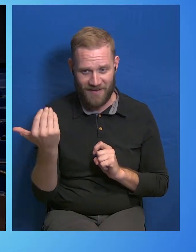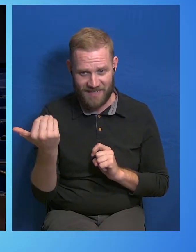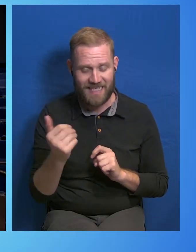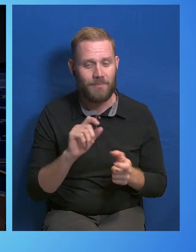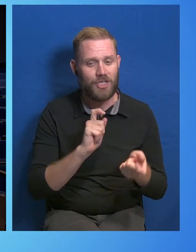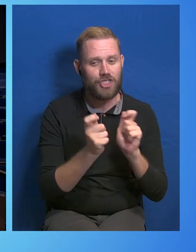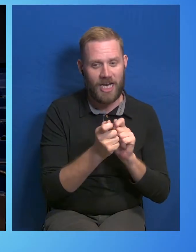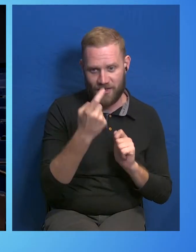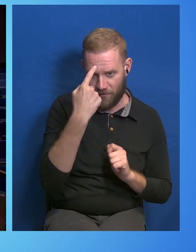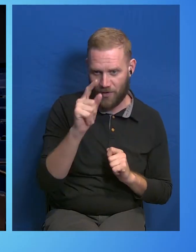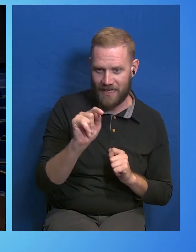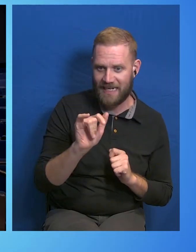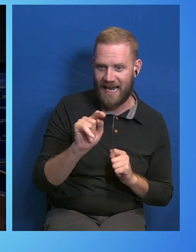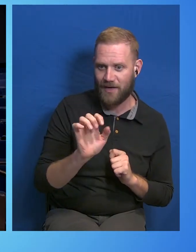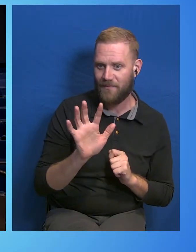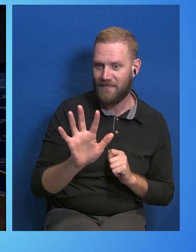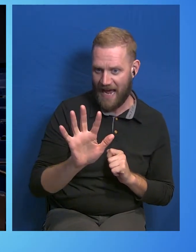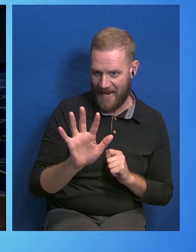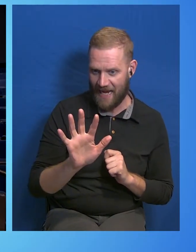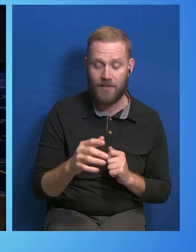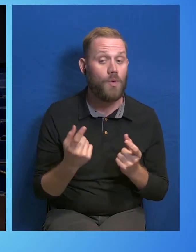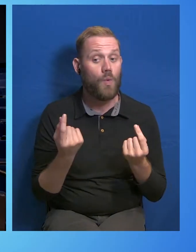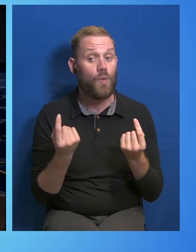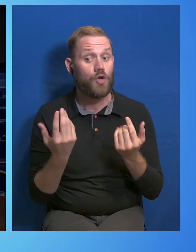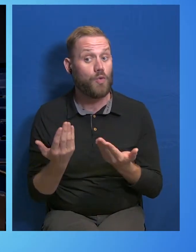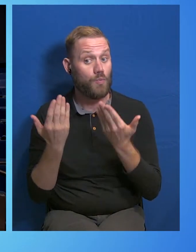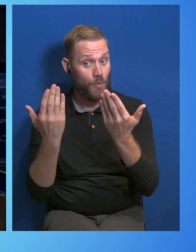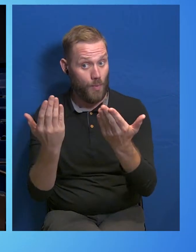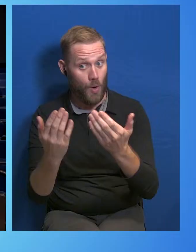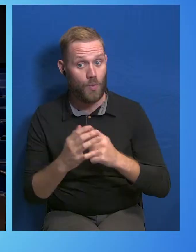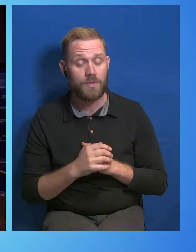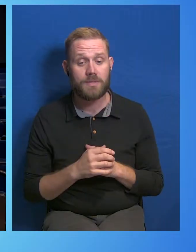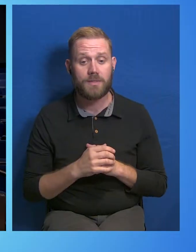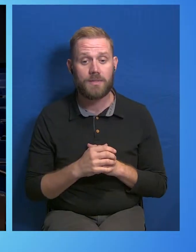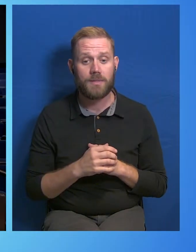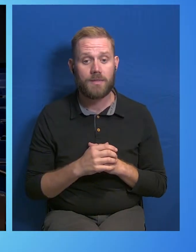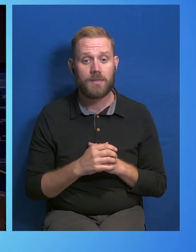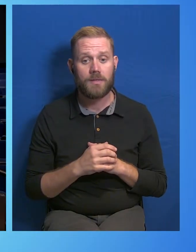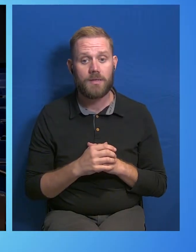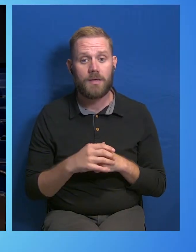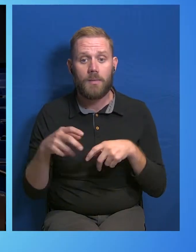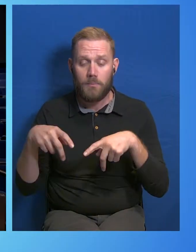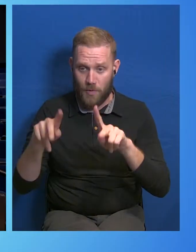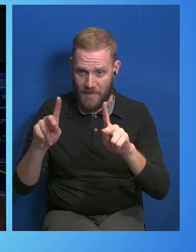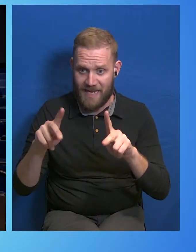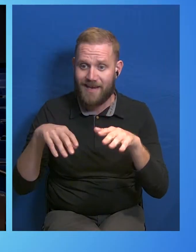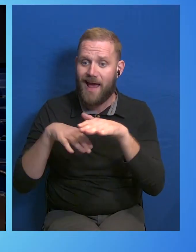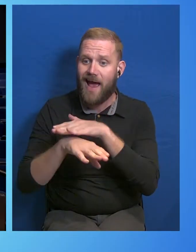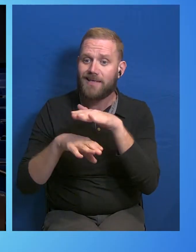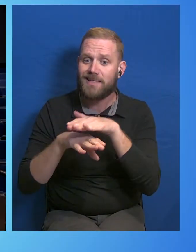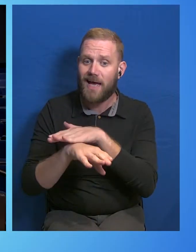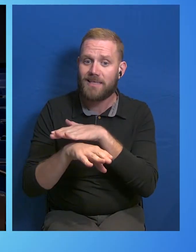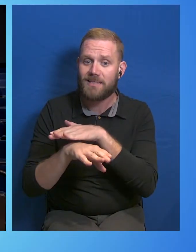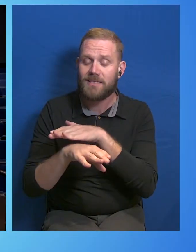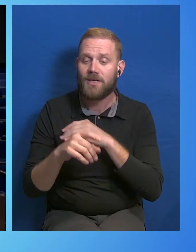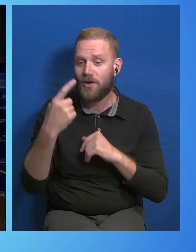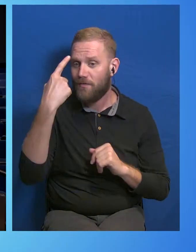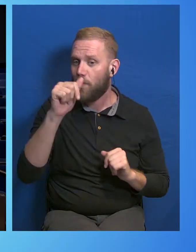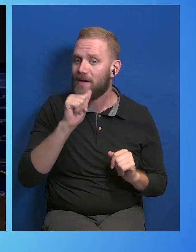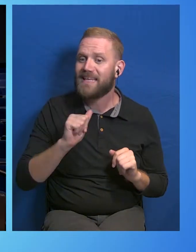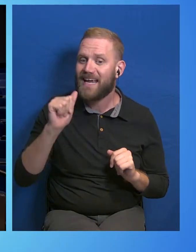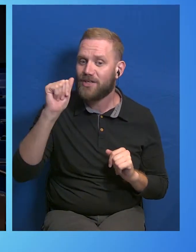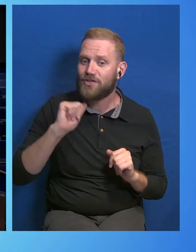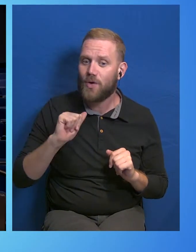5. And what we would be proposing is allowing access to the